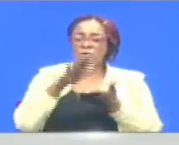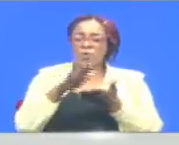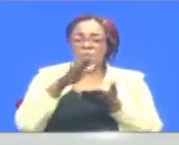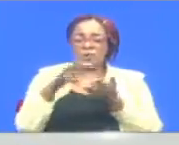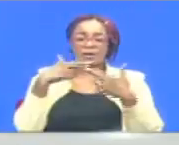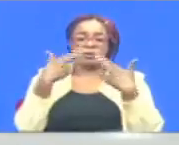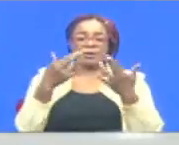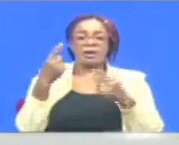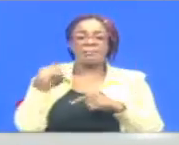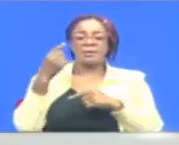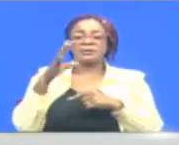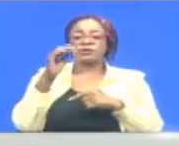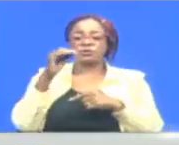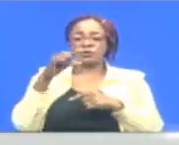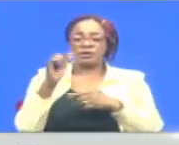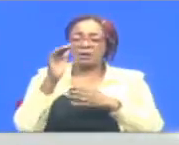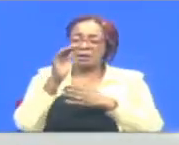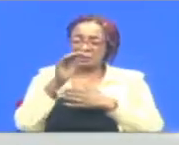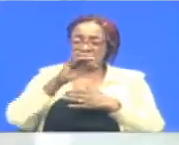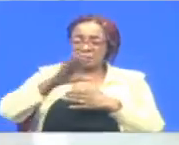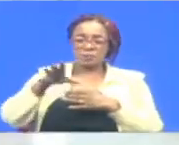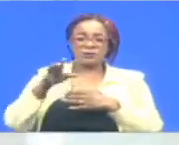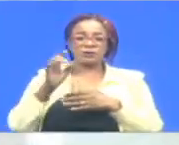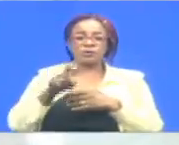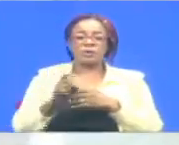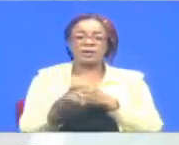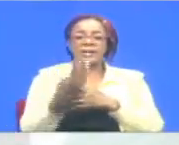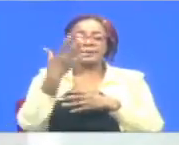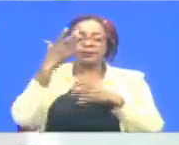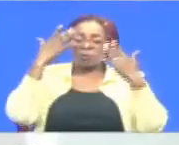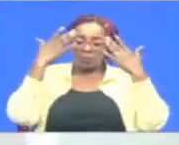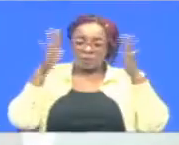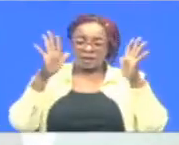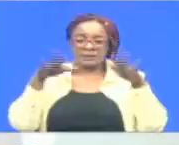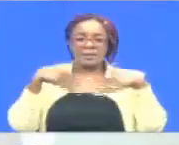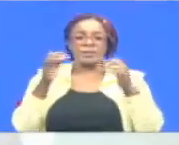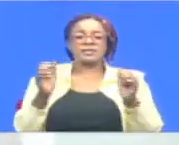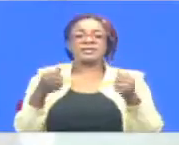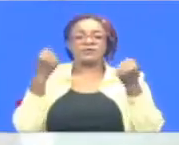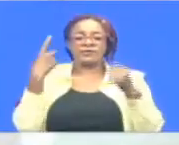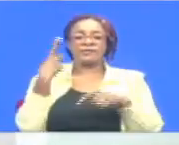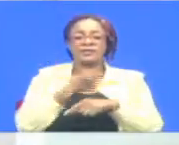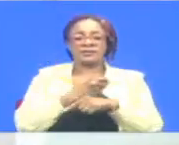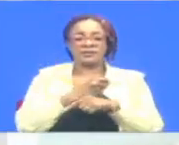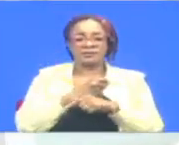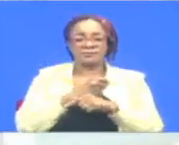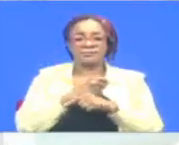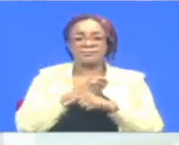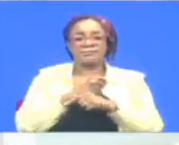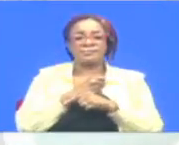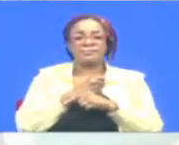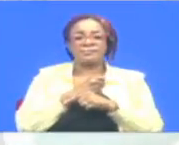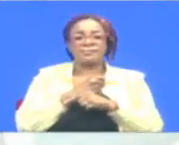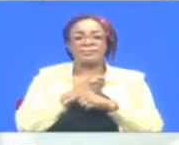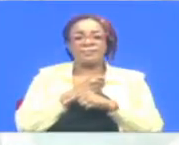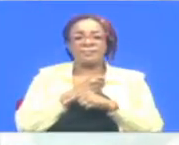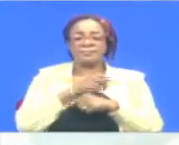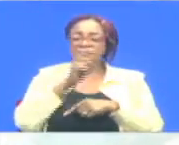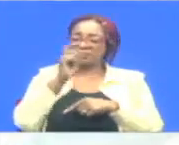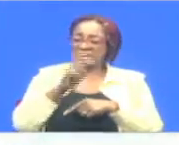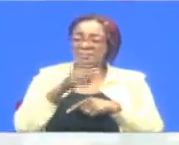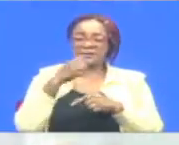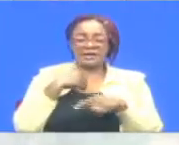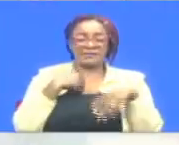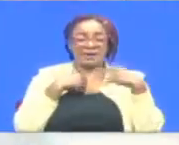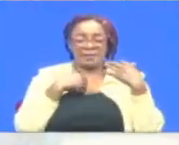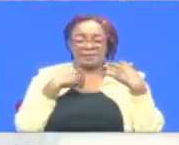The Council of Governors has urged counties to create awareness on the safety of vaccines. We must put in place stringent